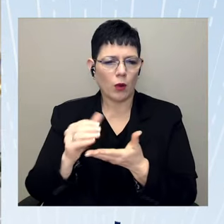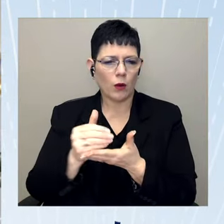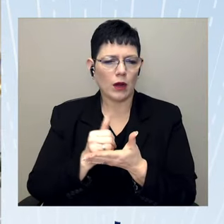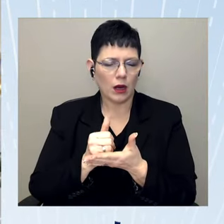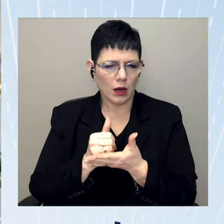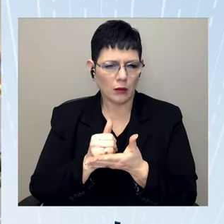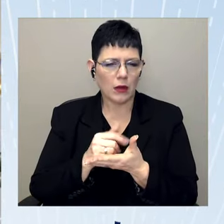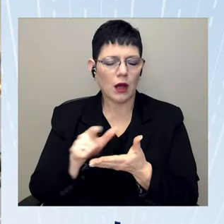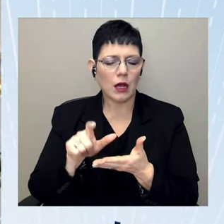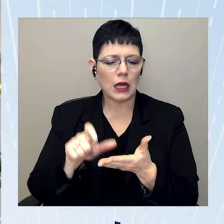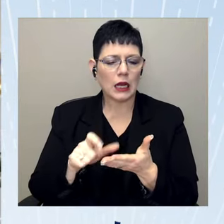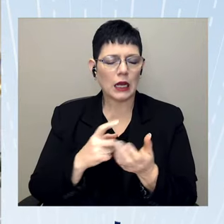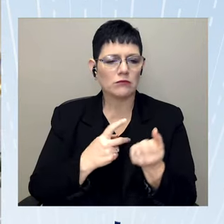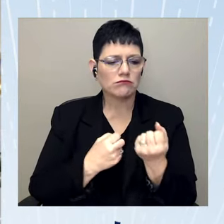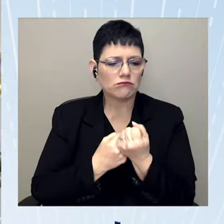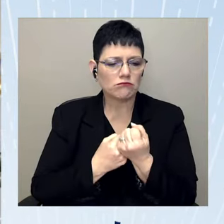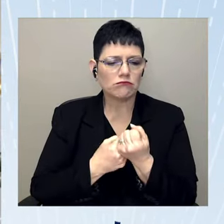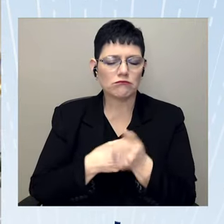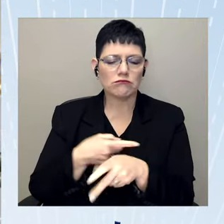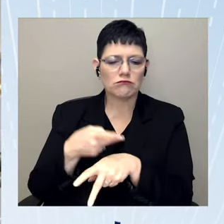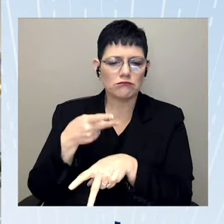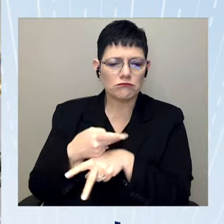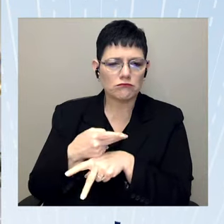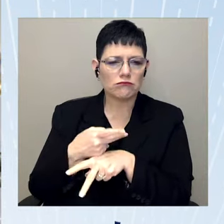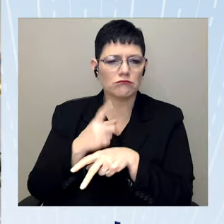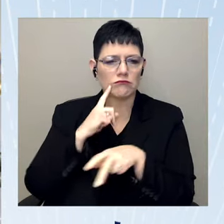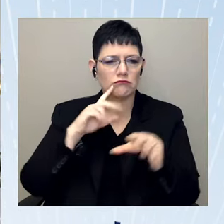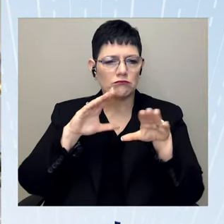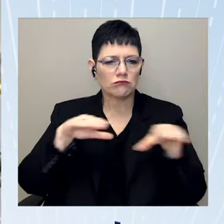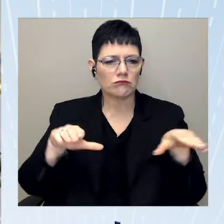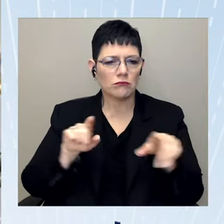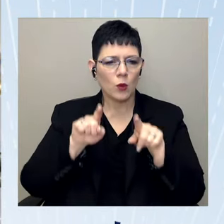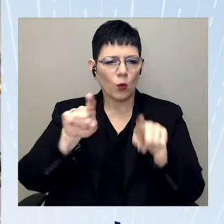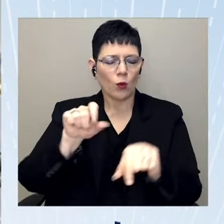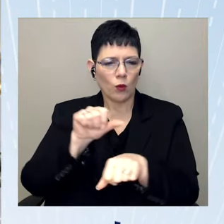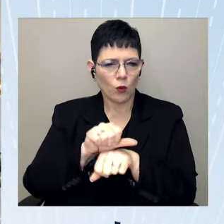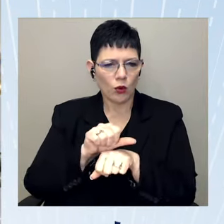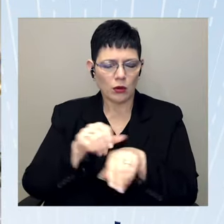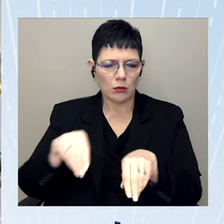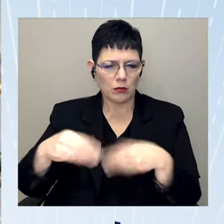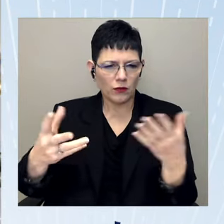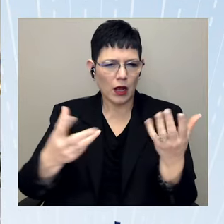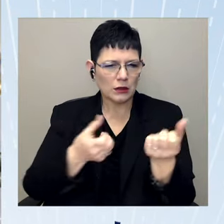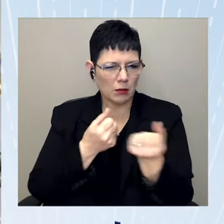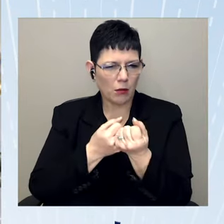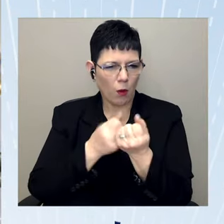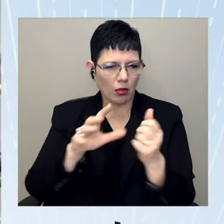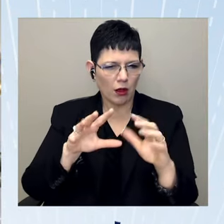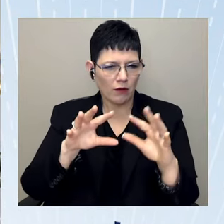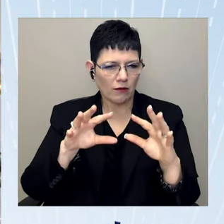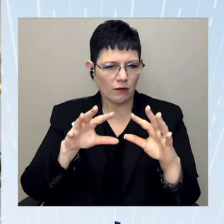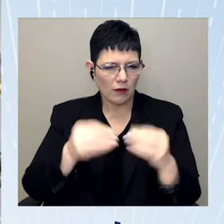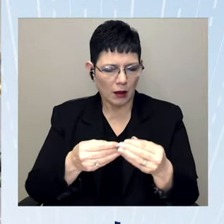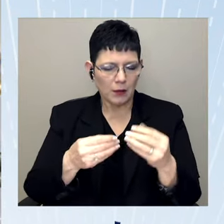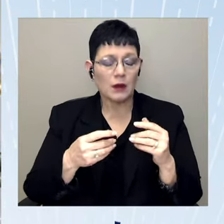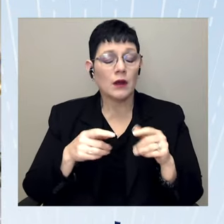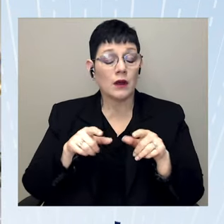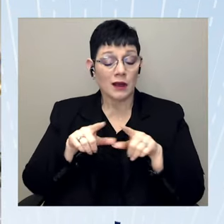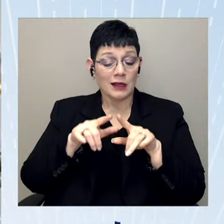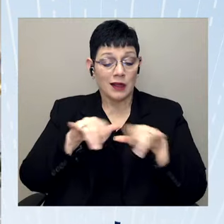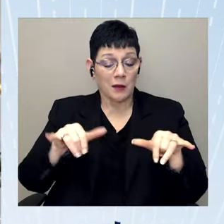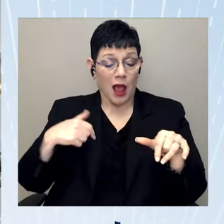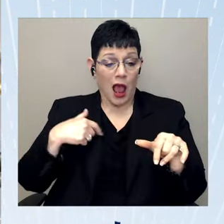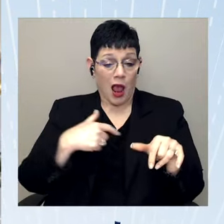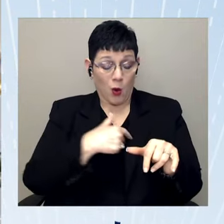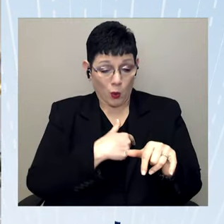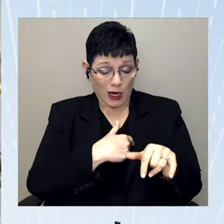and assistance so that their parents can go to work and provide for their families. While the parents are working, we are busy training